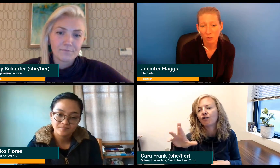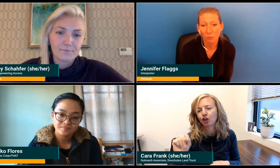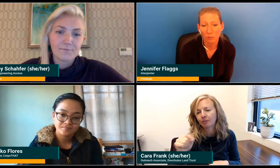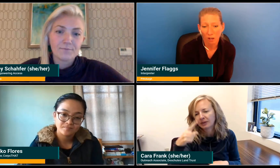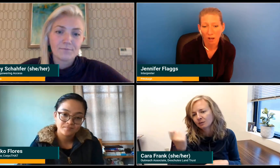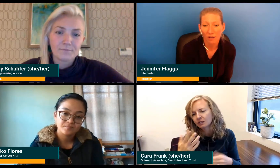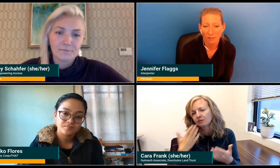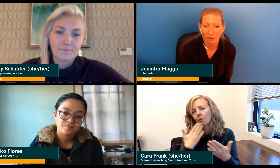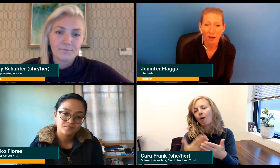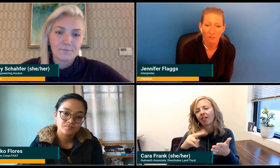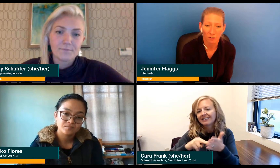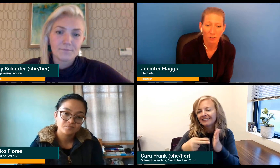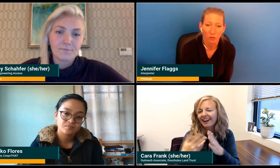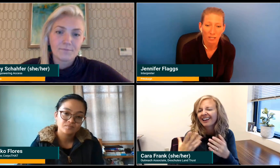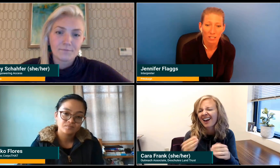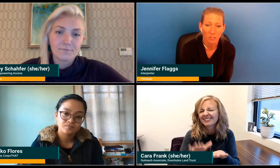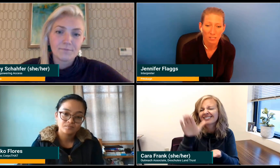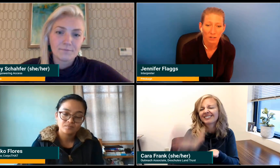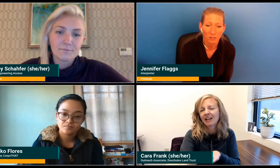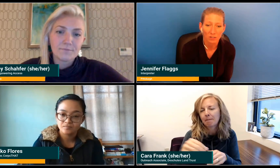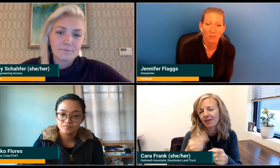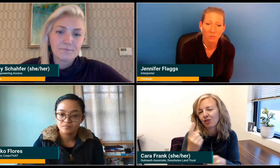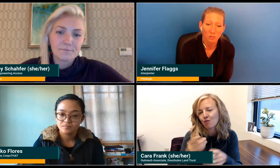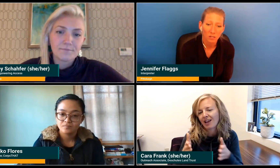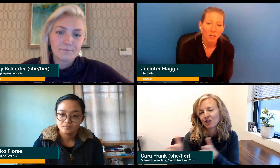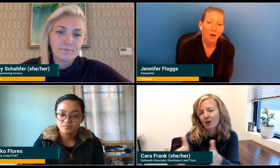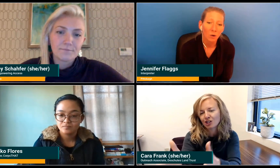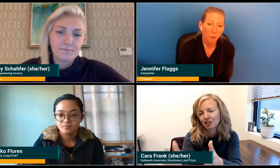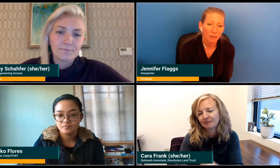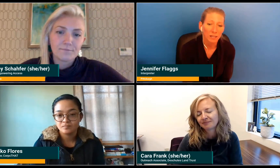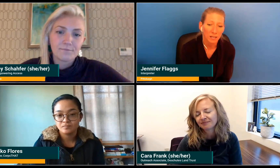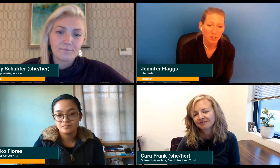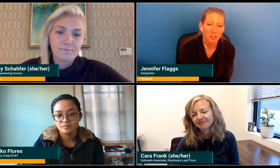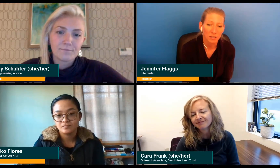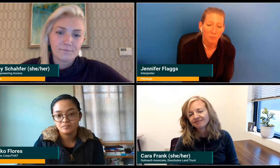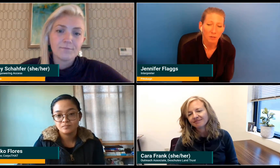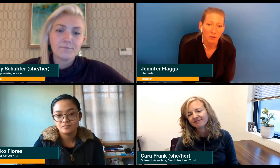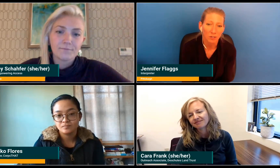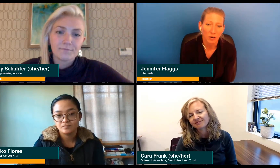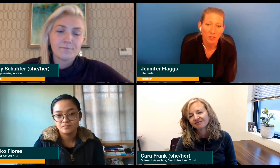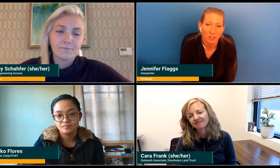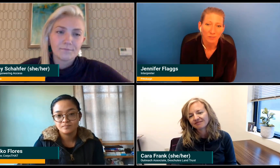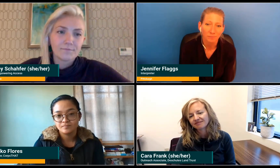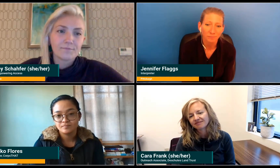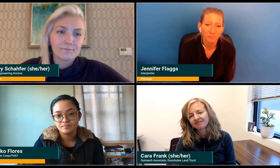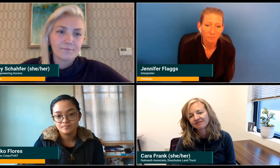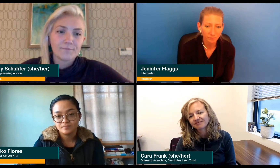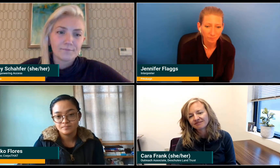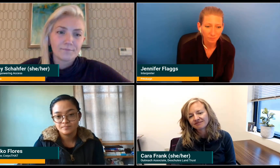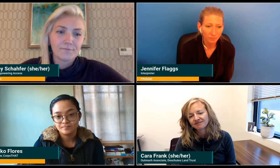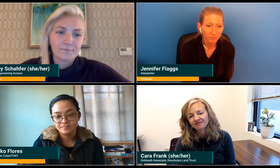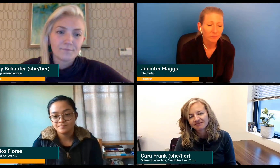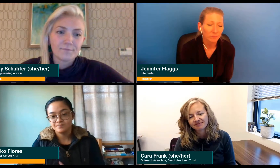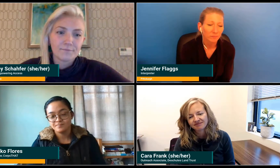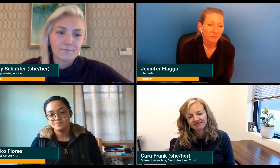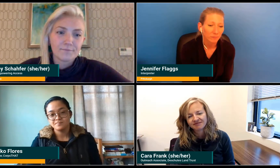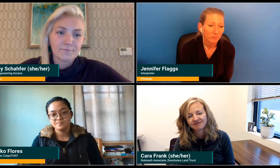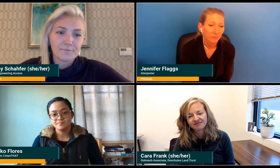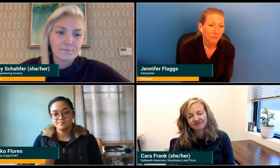But I do applaud their effort in creating these materials. It was a well-intentioned step in the right direction.